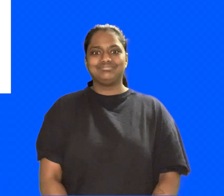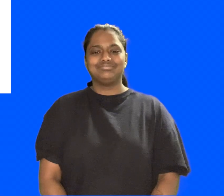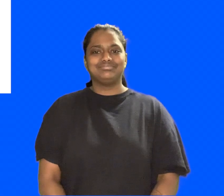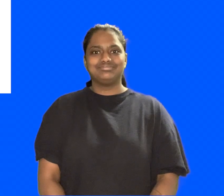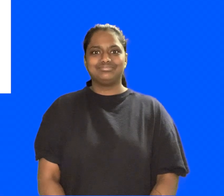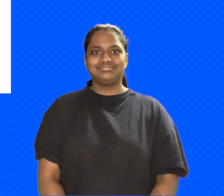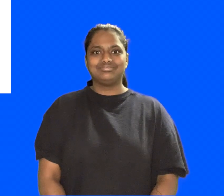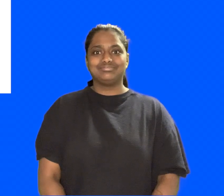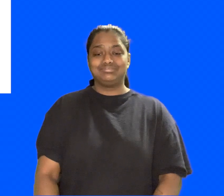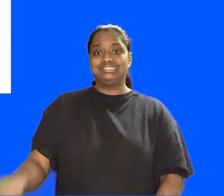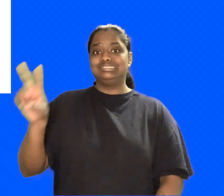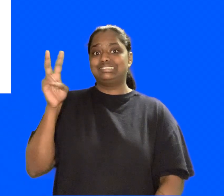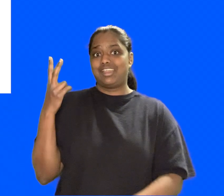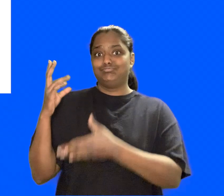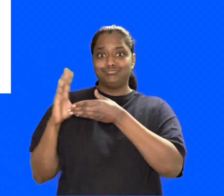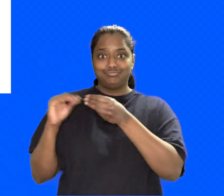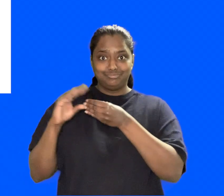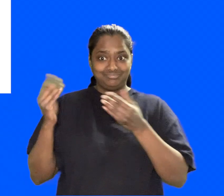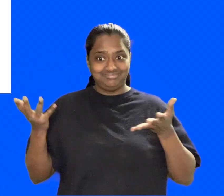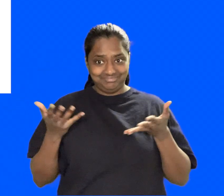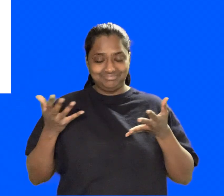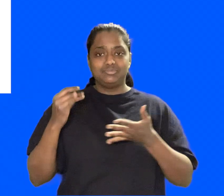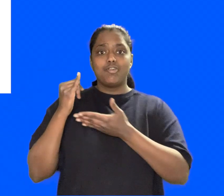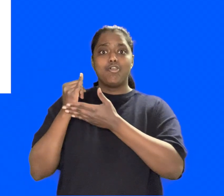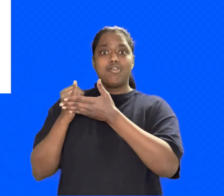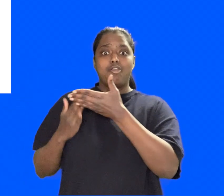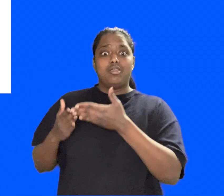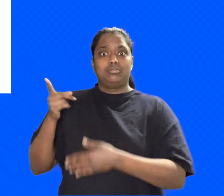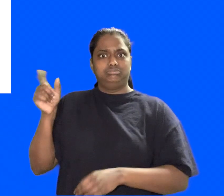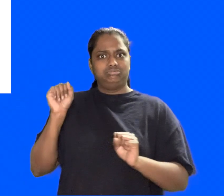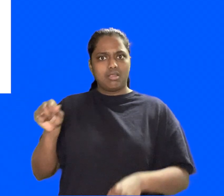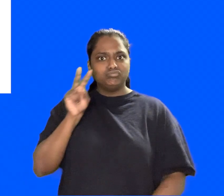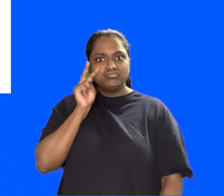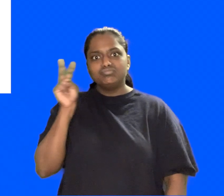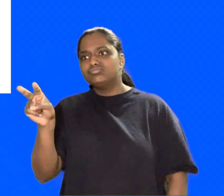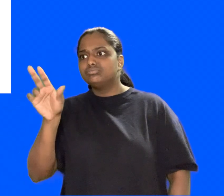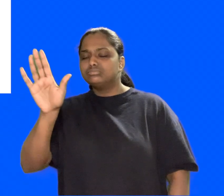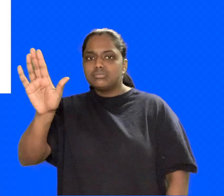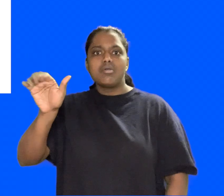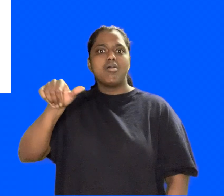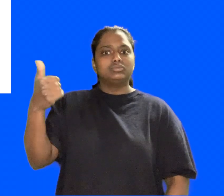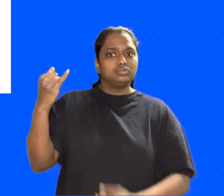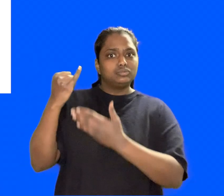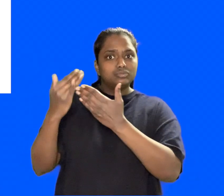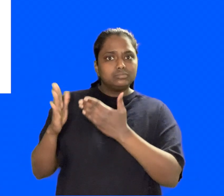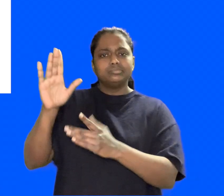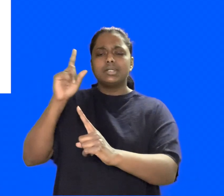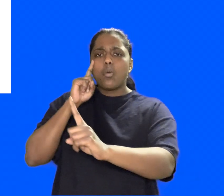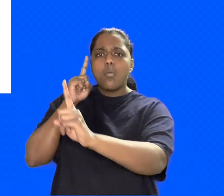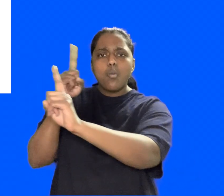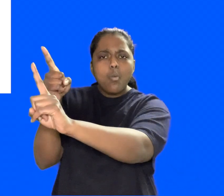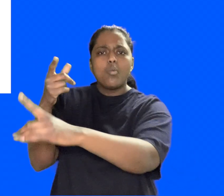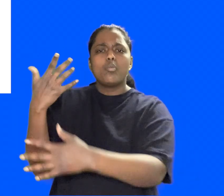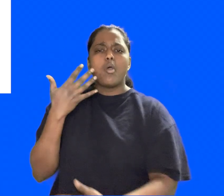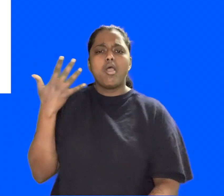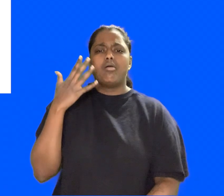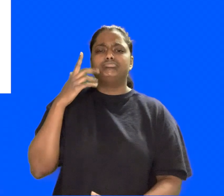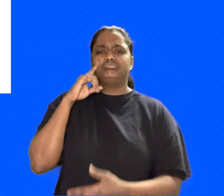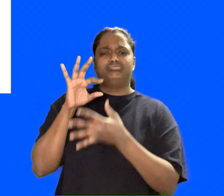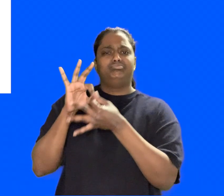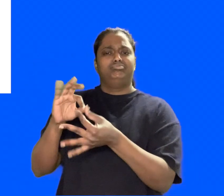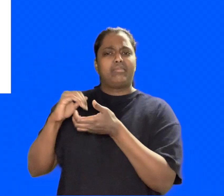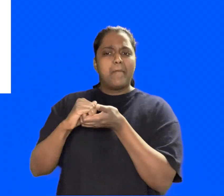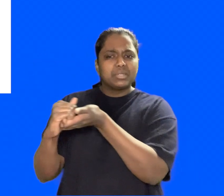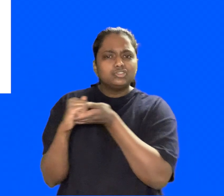profile. And the third is that artists can spark conversation with other artists by responding to their chosen icebreakers